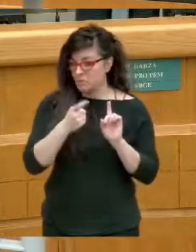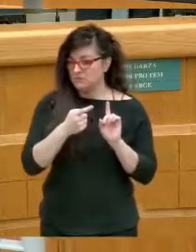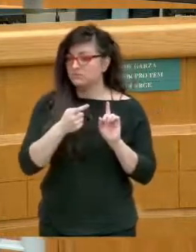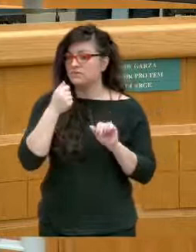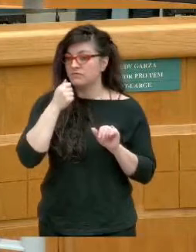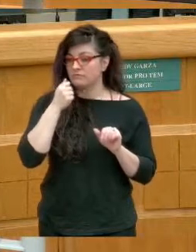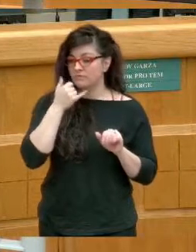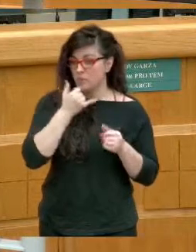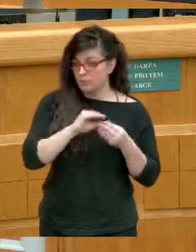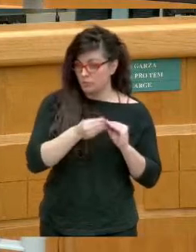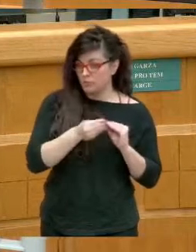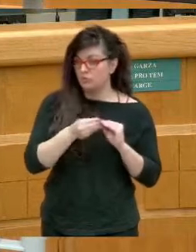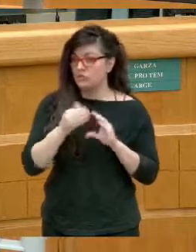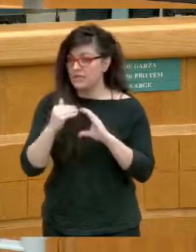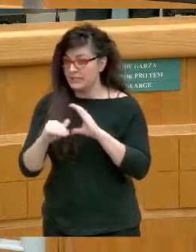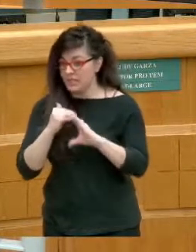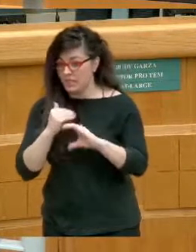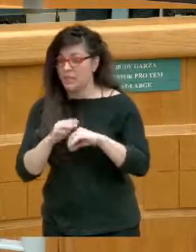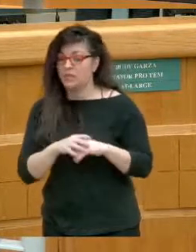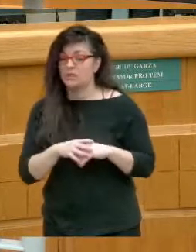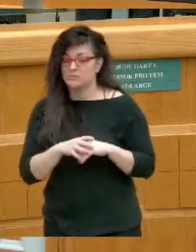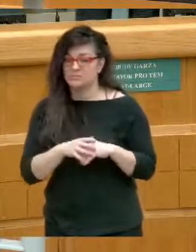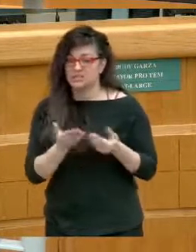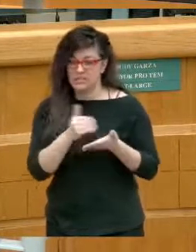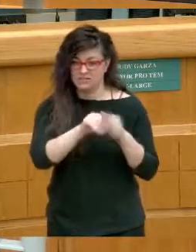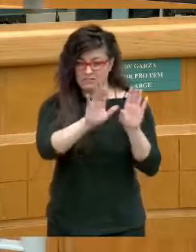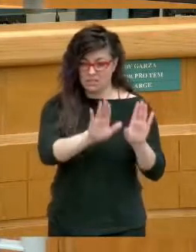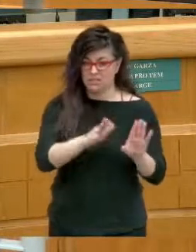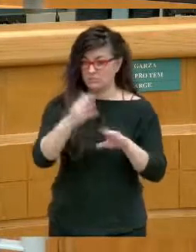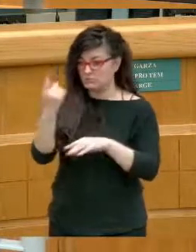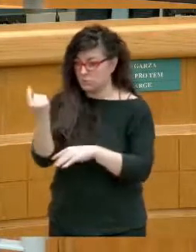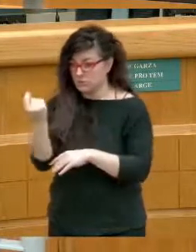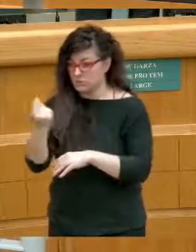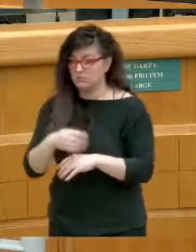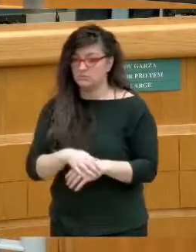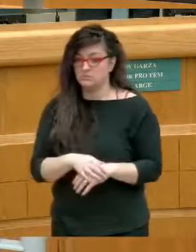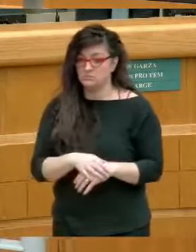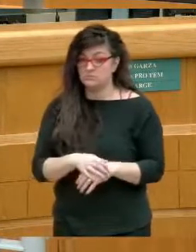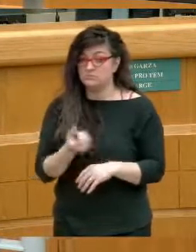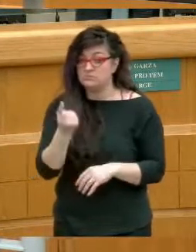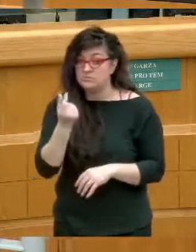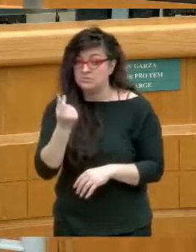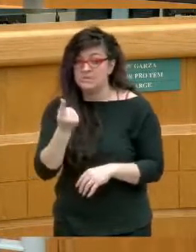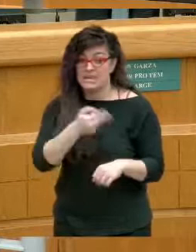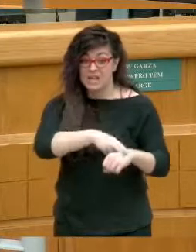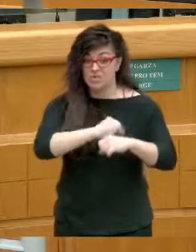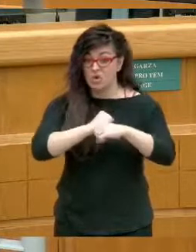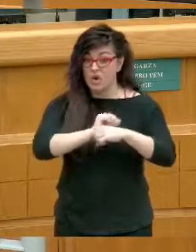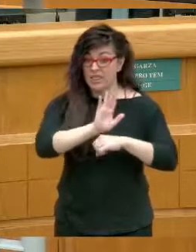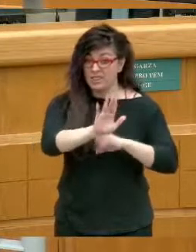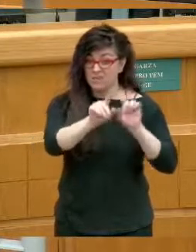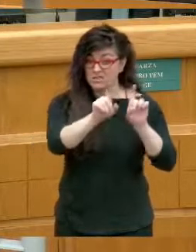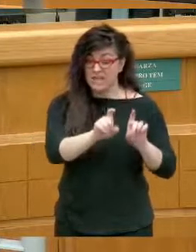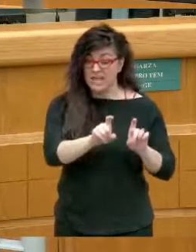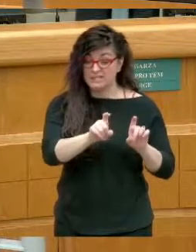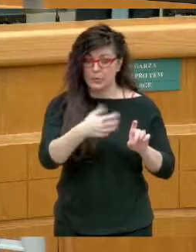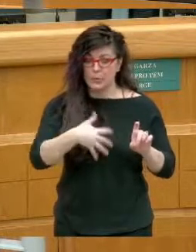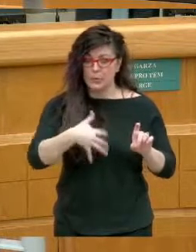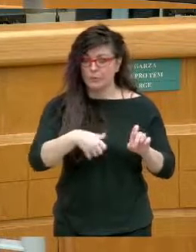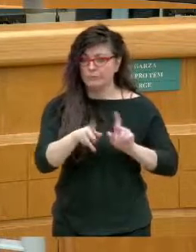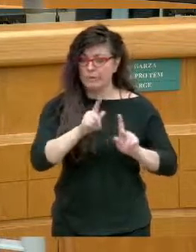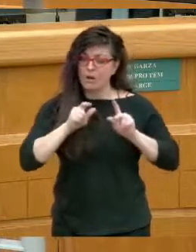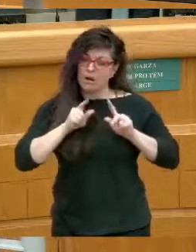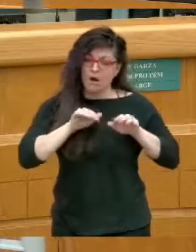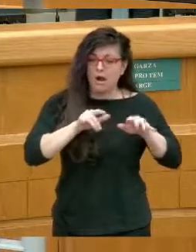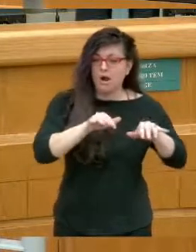and Tuesday. Those testing locations through the National Guard have been very popular. And they're similar to our drive-through site.